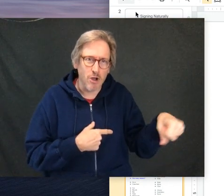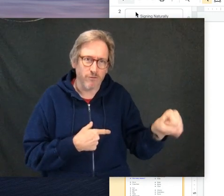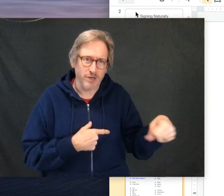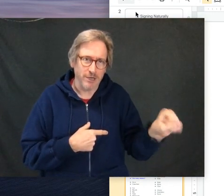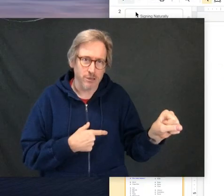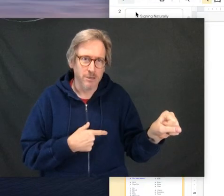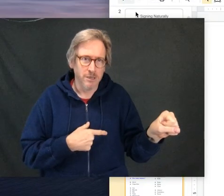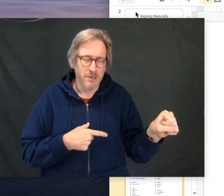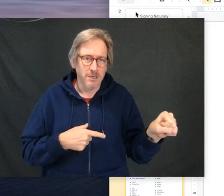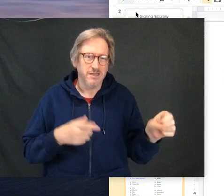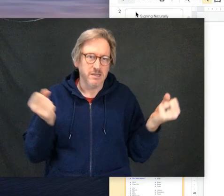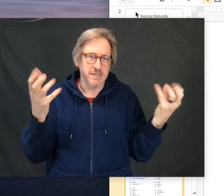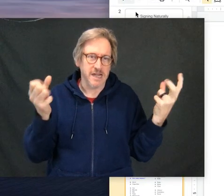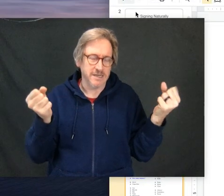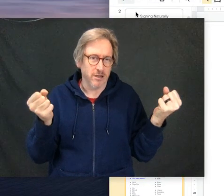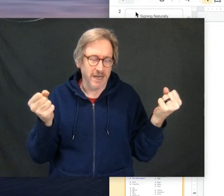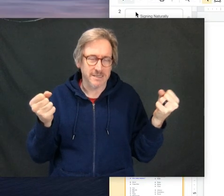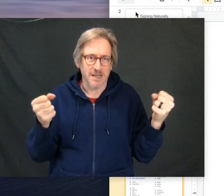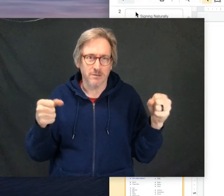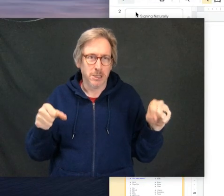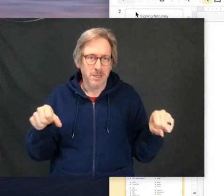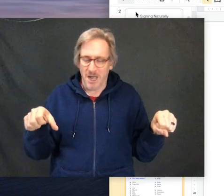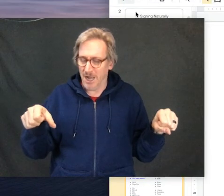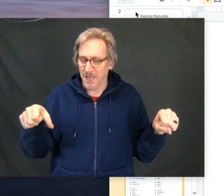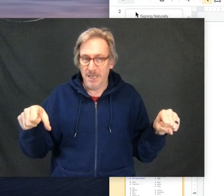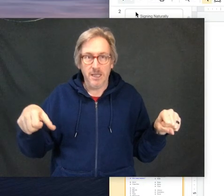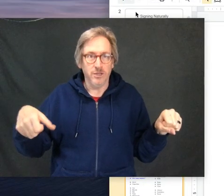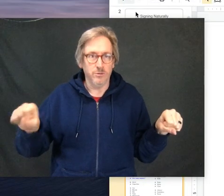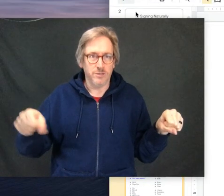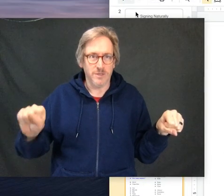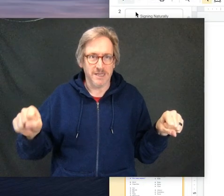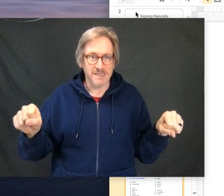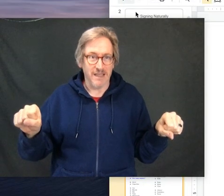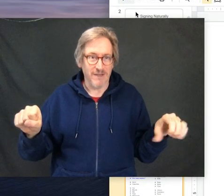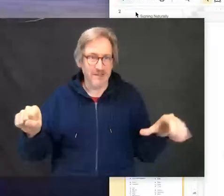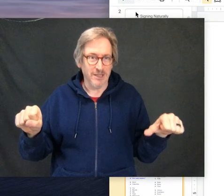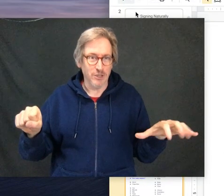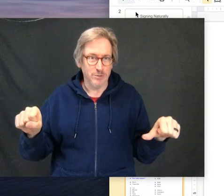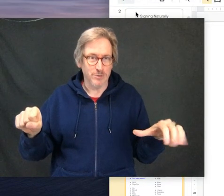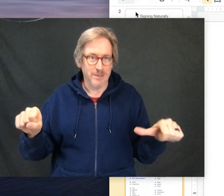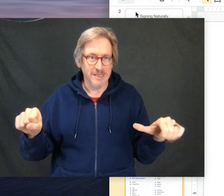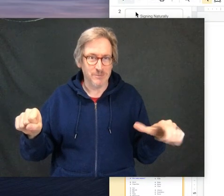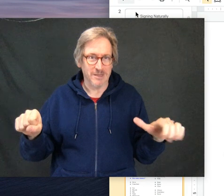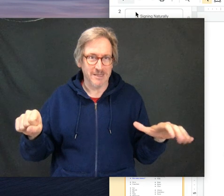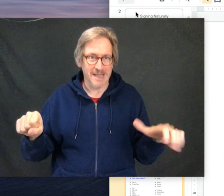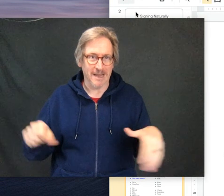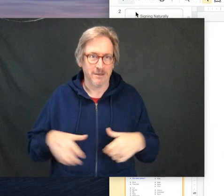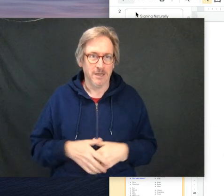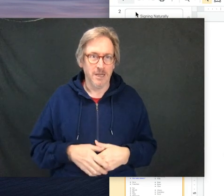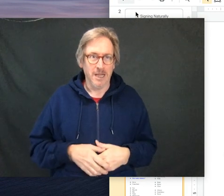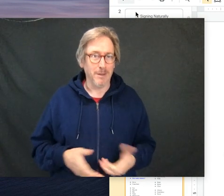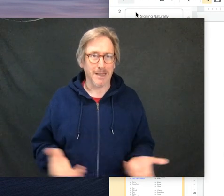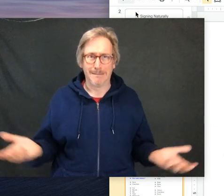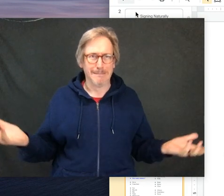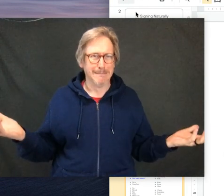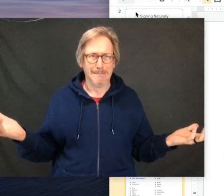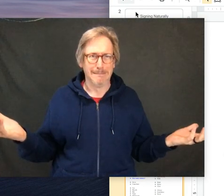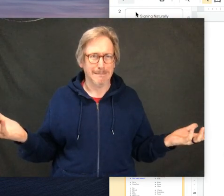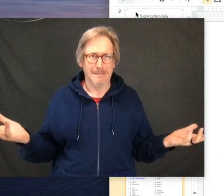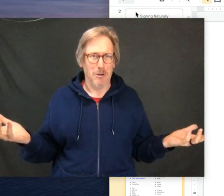turn over here. He signed it all in ASL. You do this. If anything, you do this with this hand. I'm like,